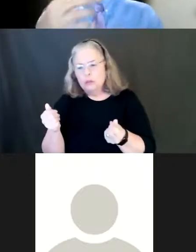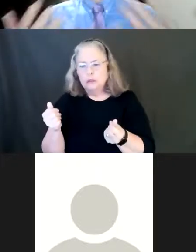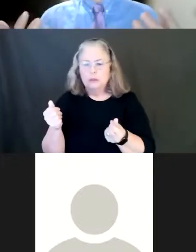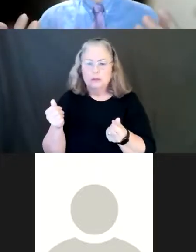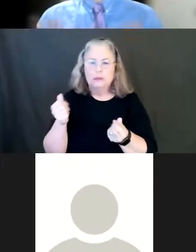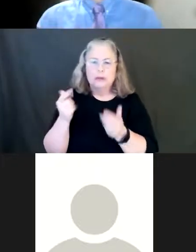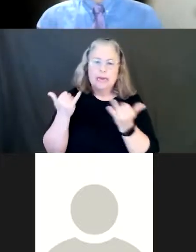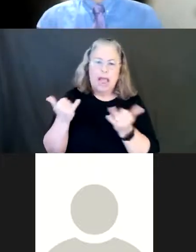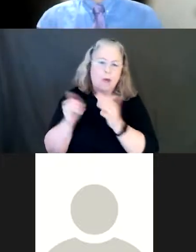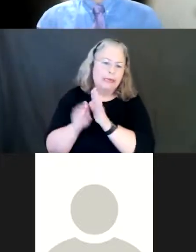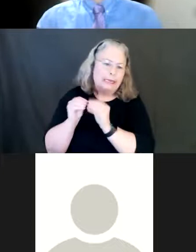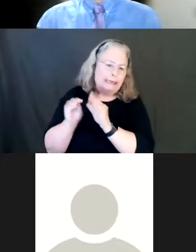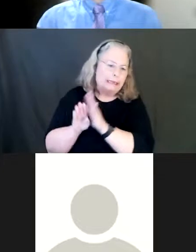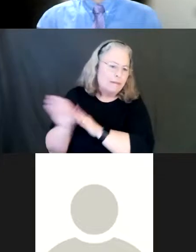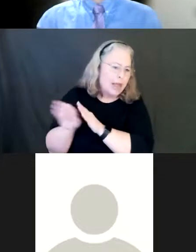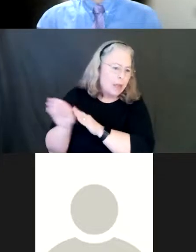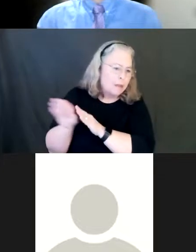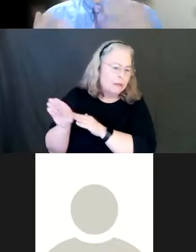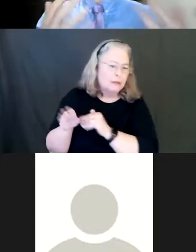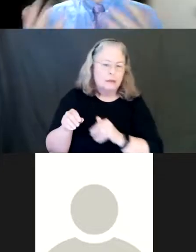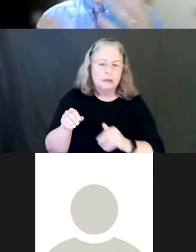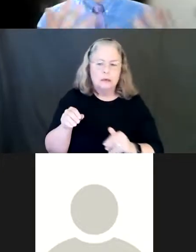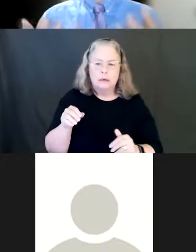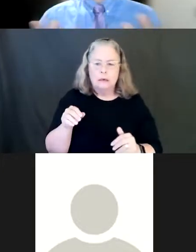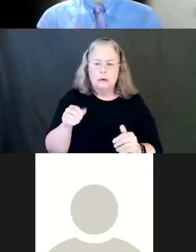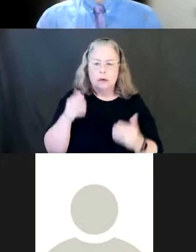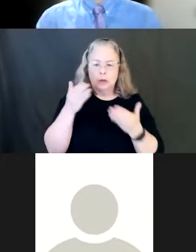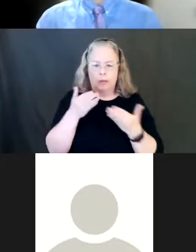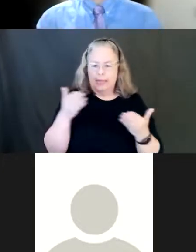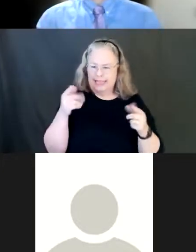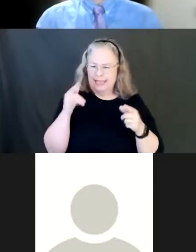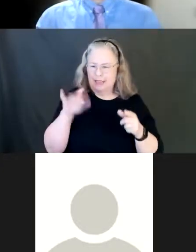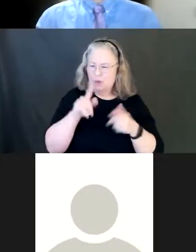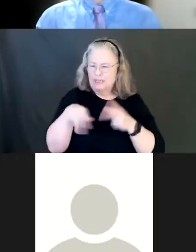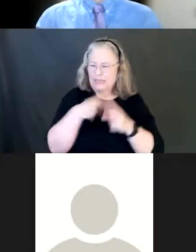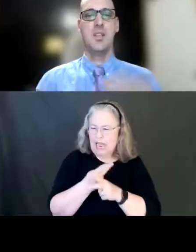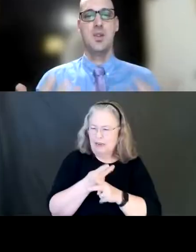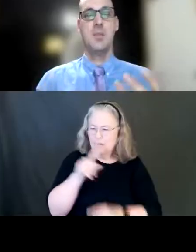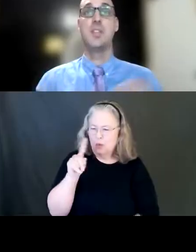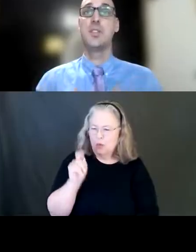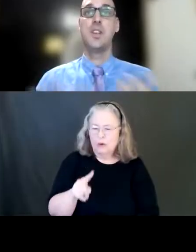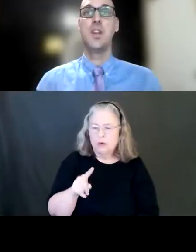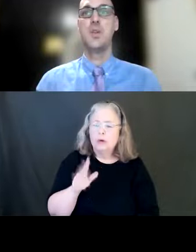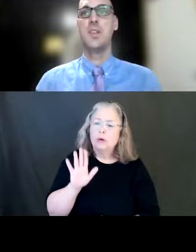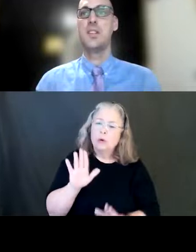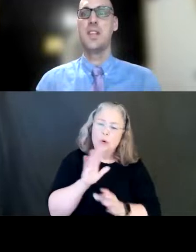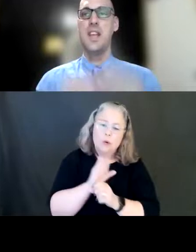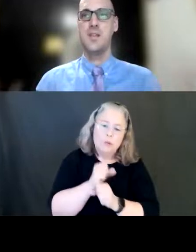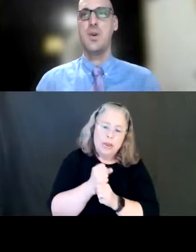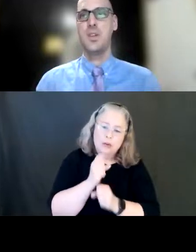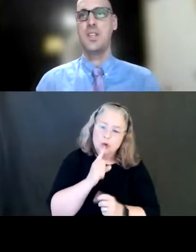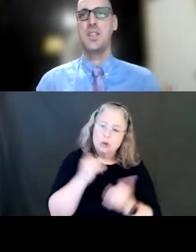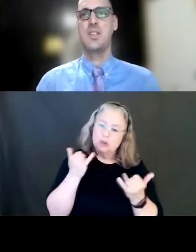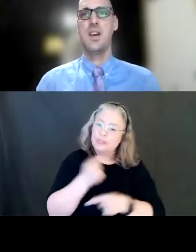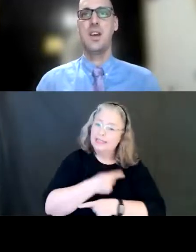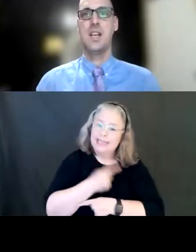being developed, or kind of things along those lines. And I just want to make sure to note that today, of